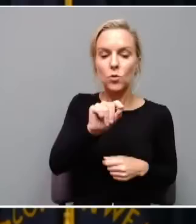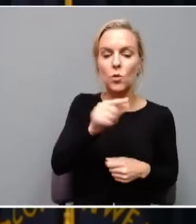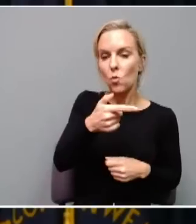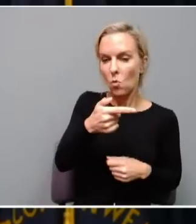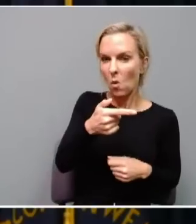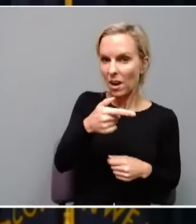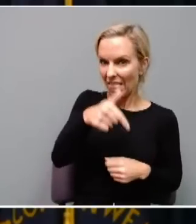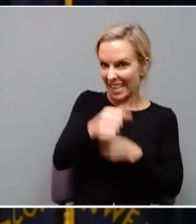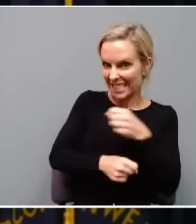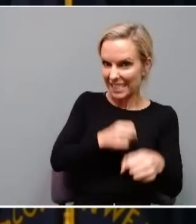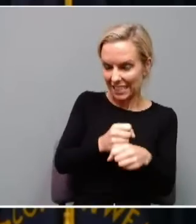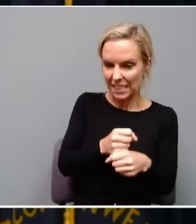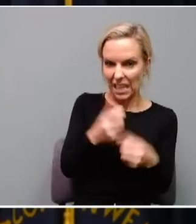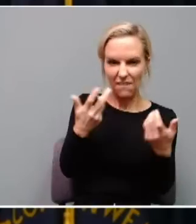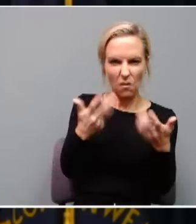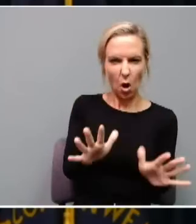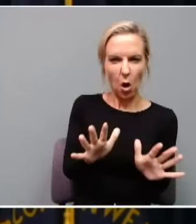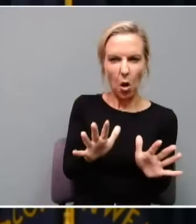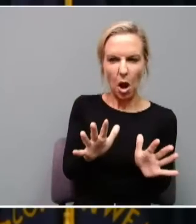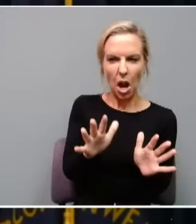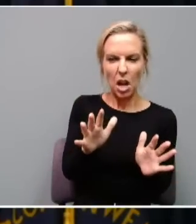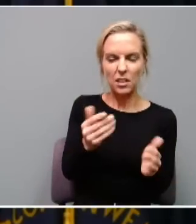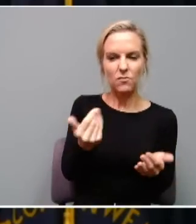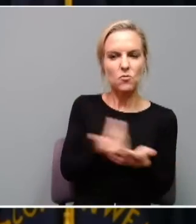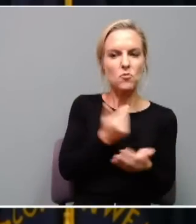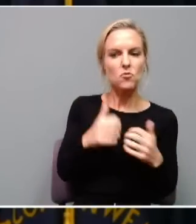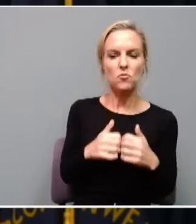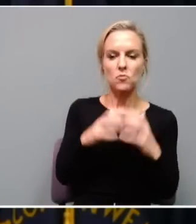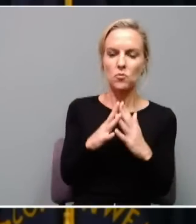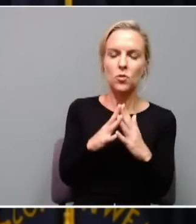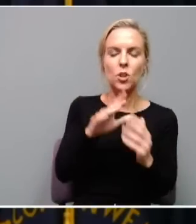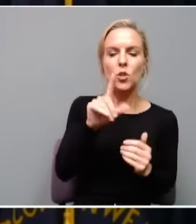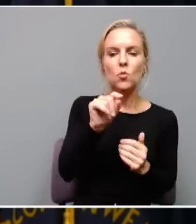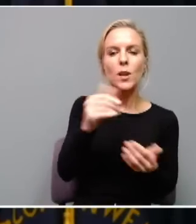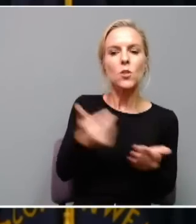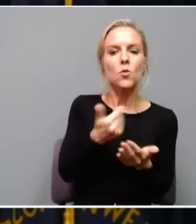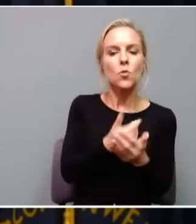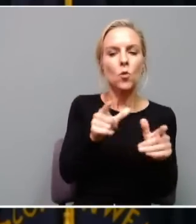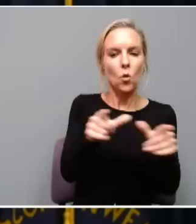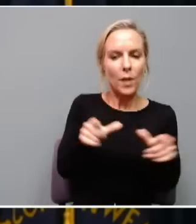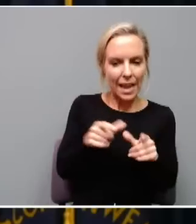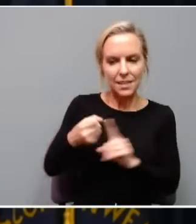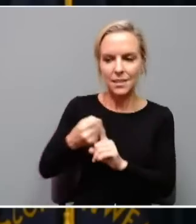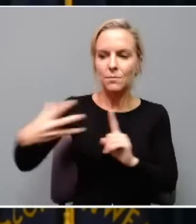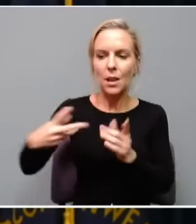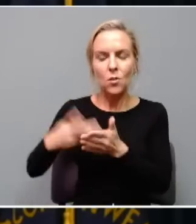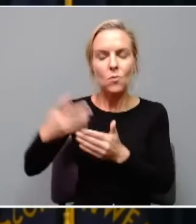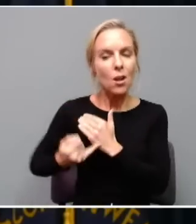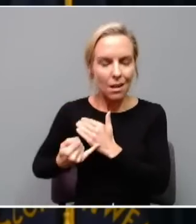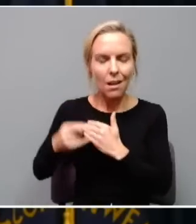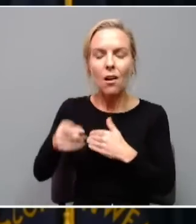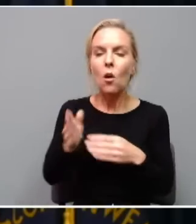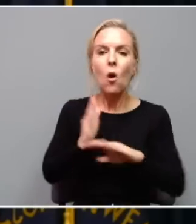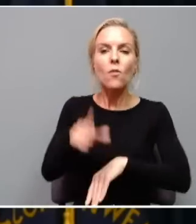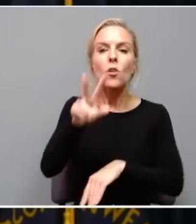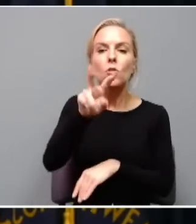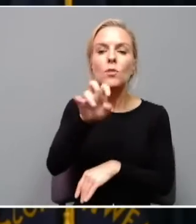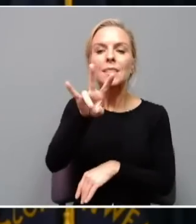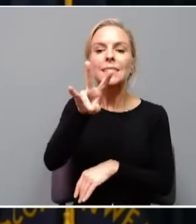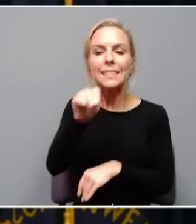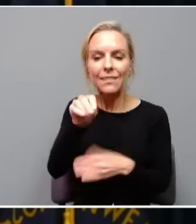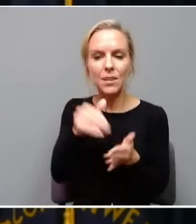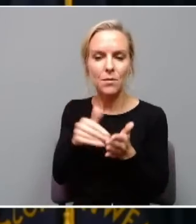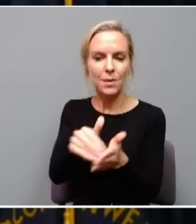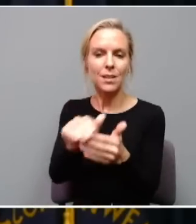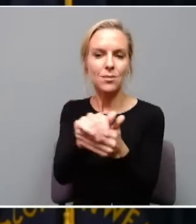industry has seen 12 new location or expansion projects with over $270 million of new planned